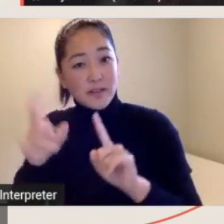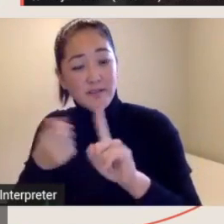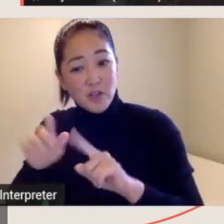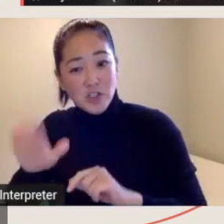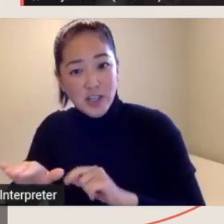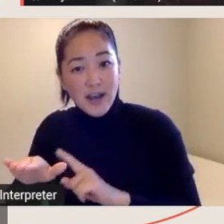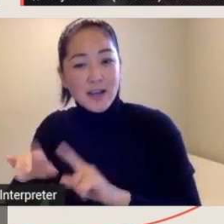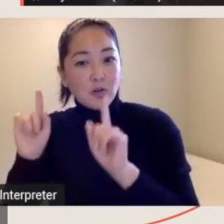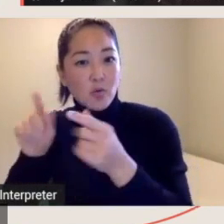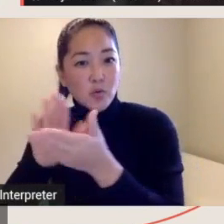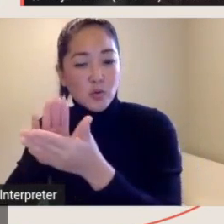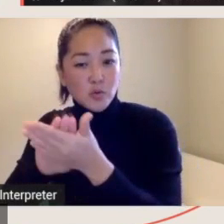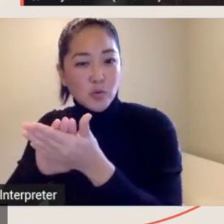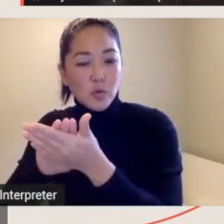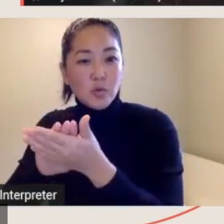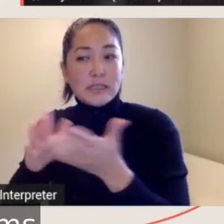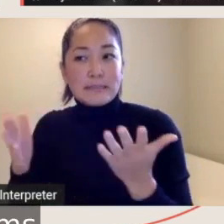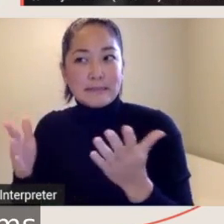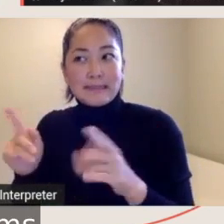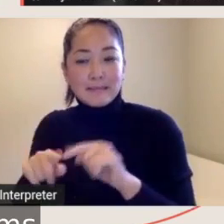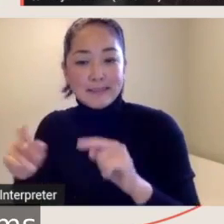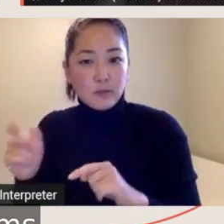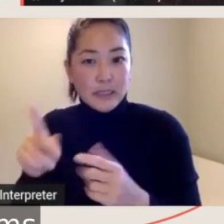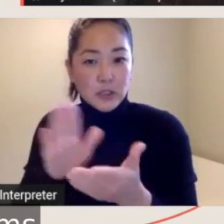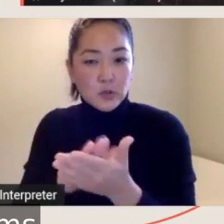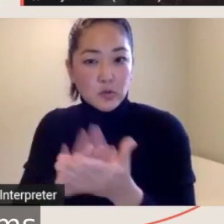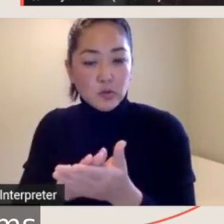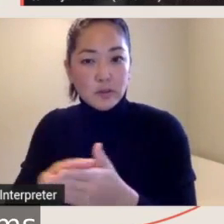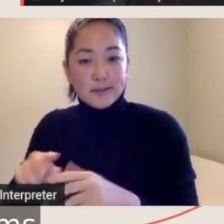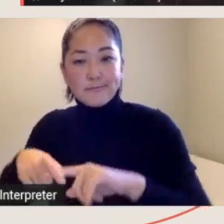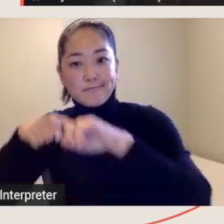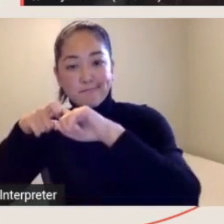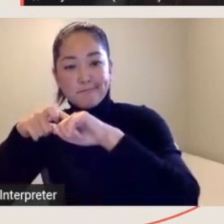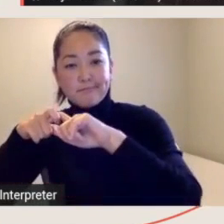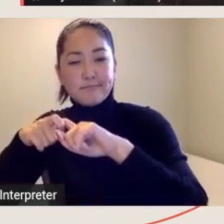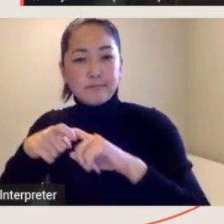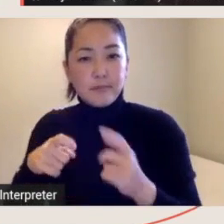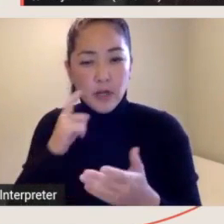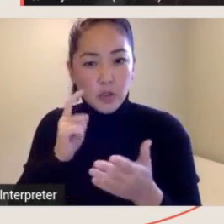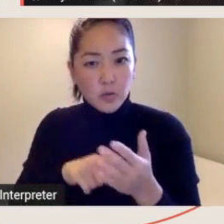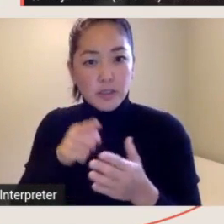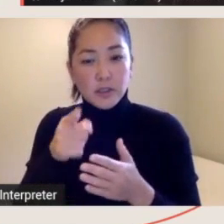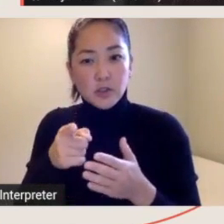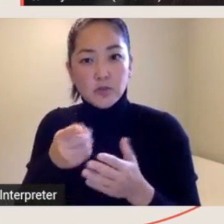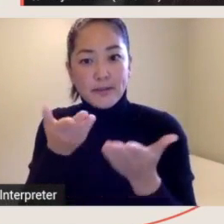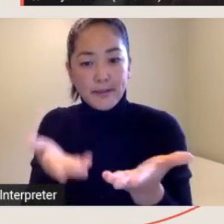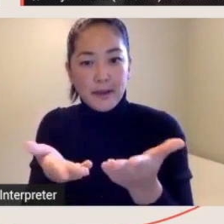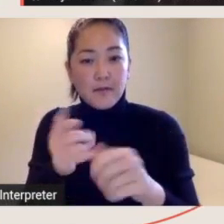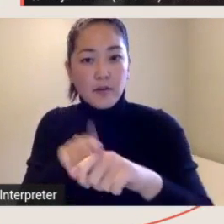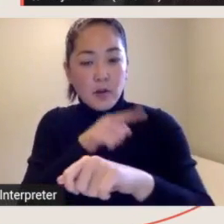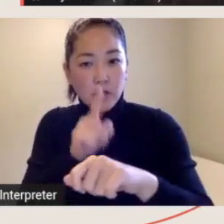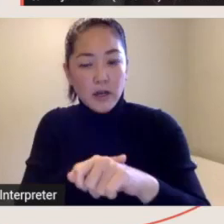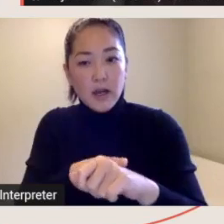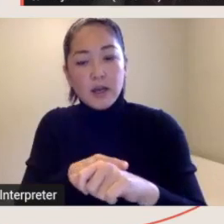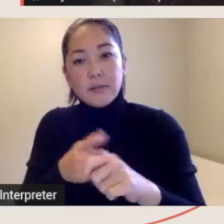then eventually has trouble going back. I'm just wondering in terms of like the amount of time you spent with the